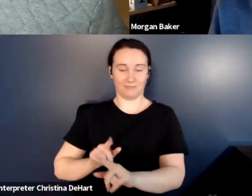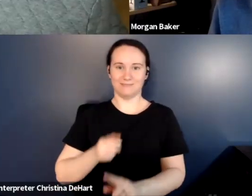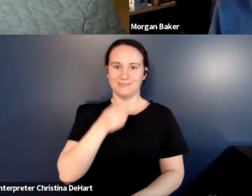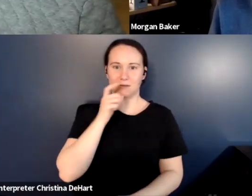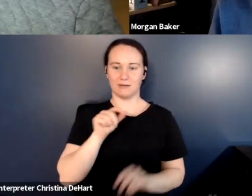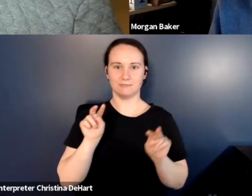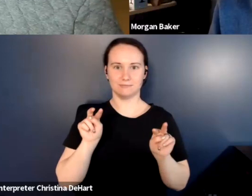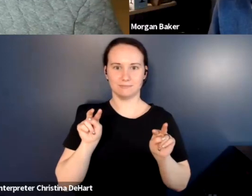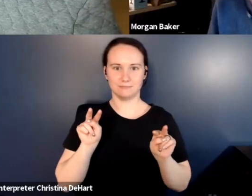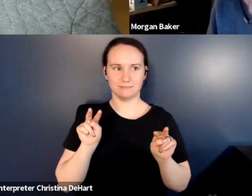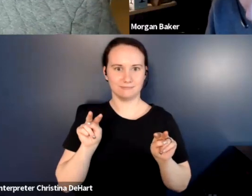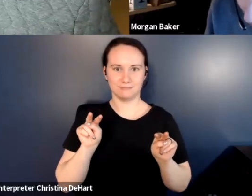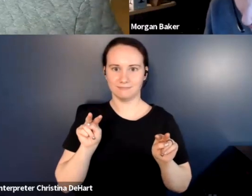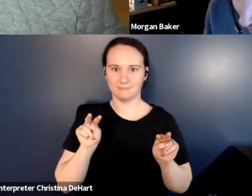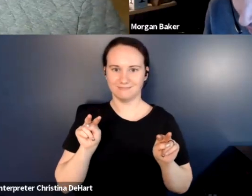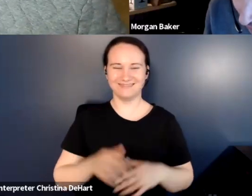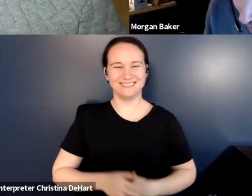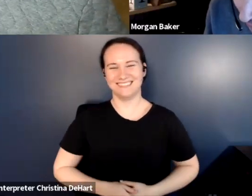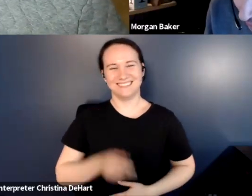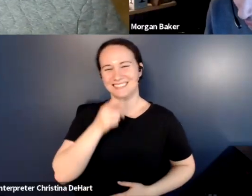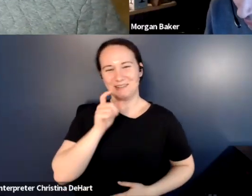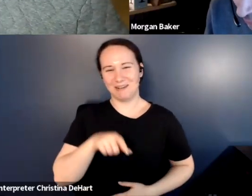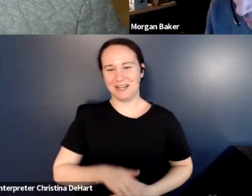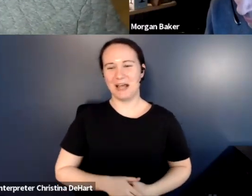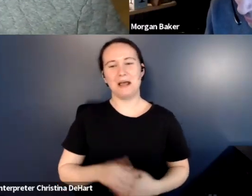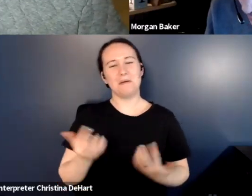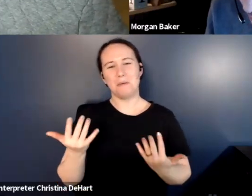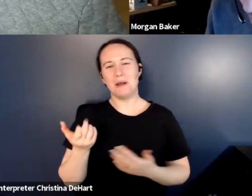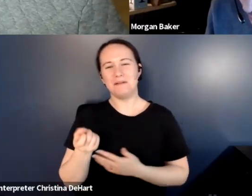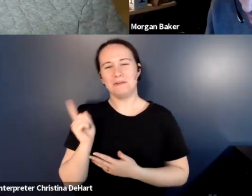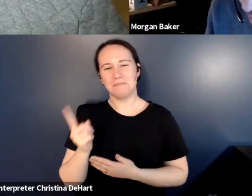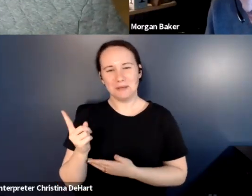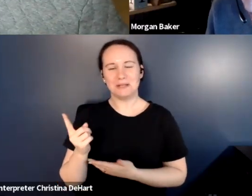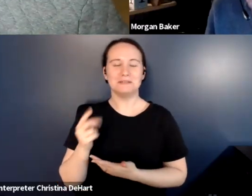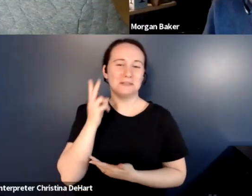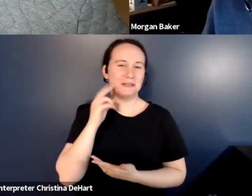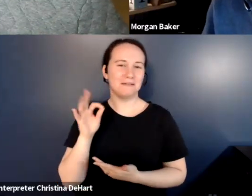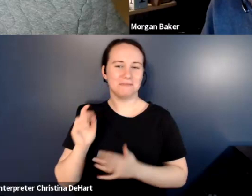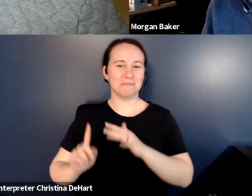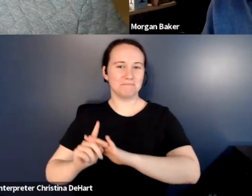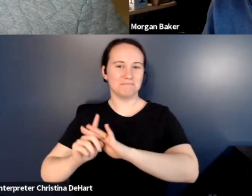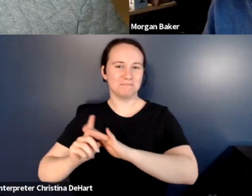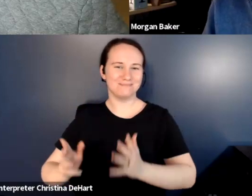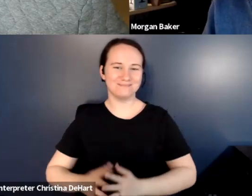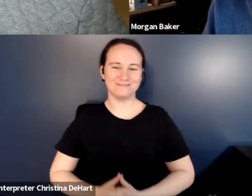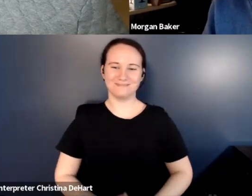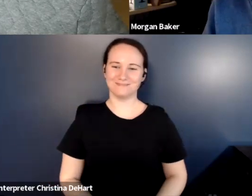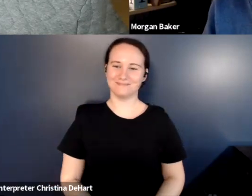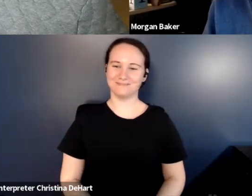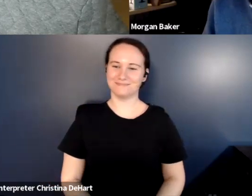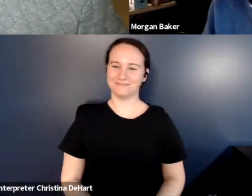of the presentation. But we'll give it just another minute just to see if anyone would like to have ask any other questions.